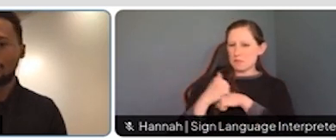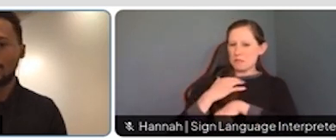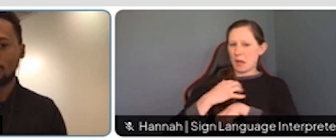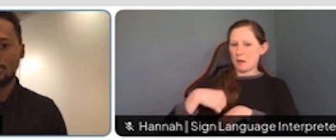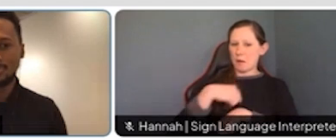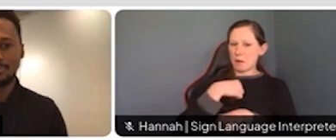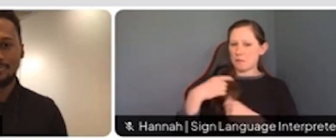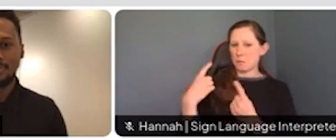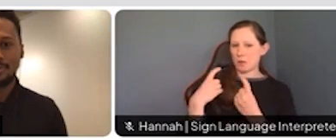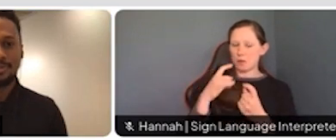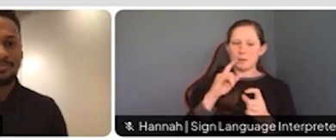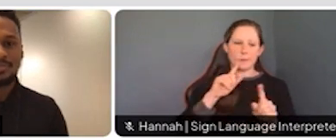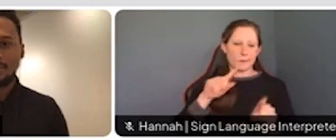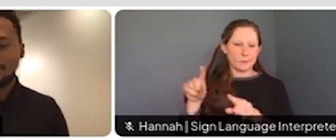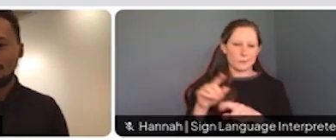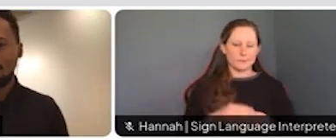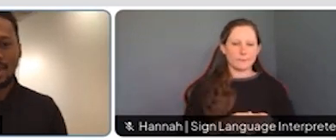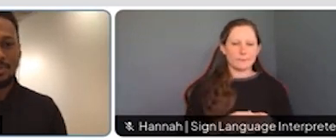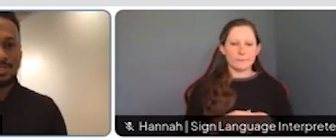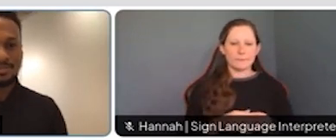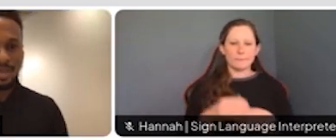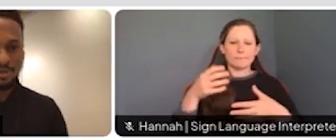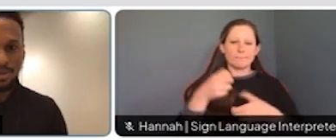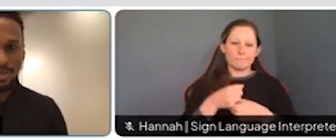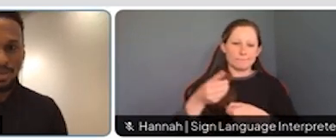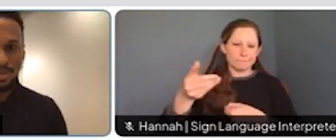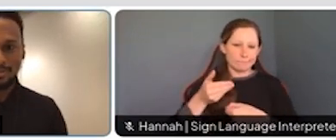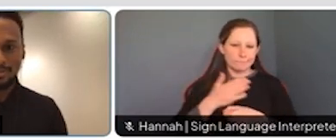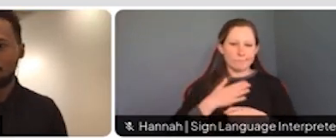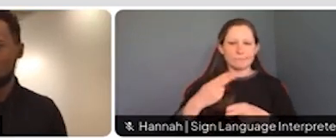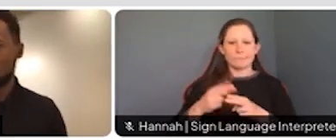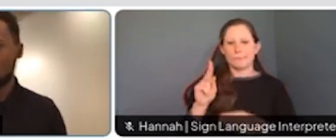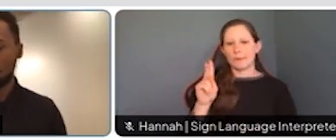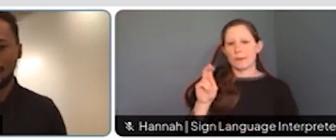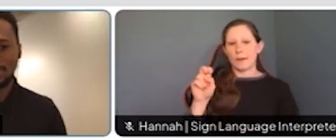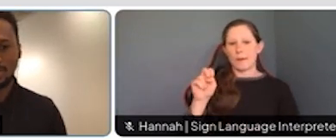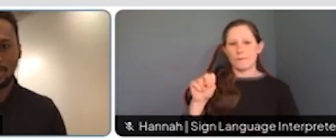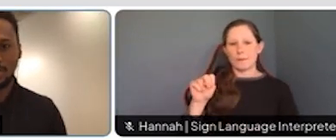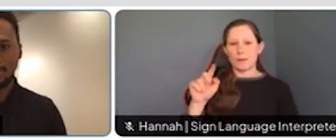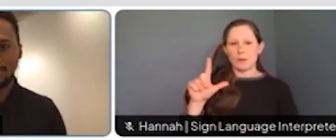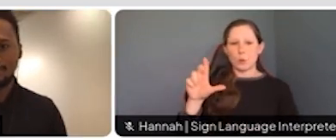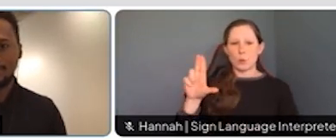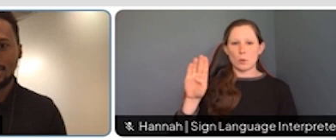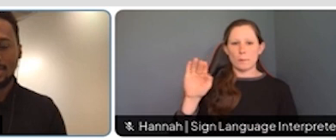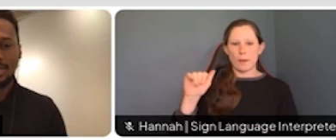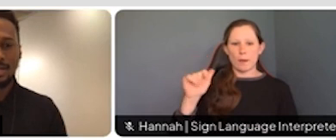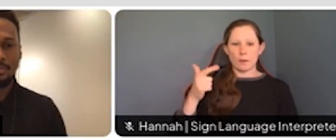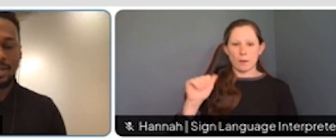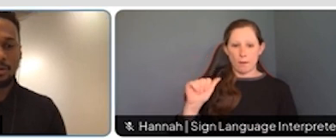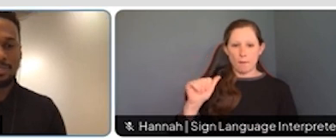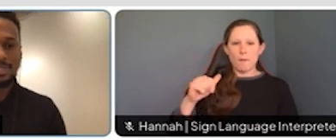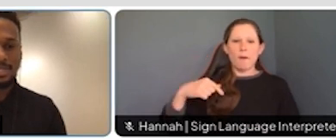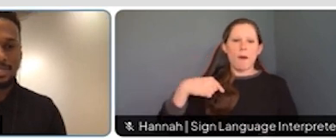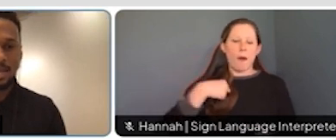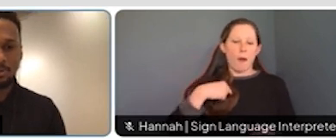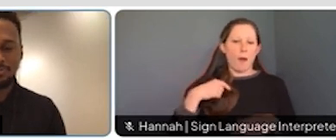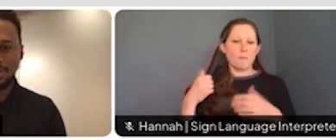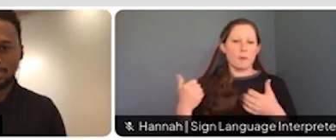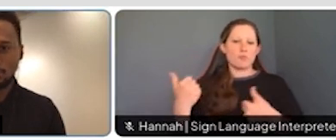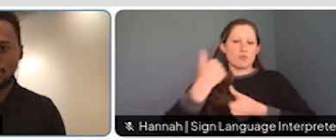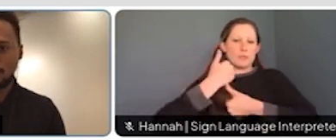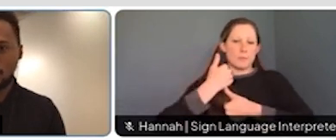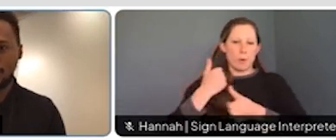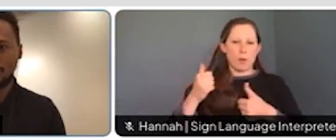To start off with the intros, my name is Kevin Levega. I'm a principal product manager at Carta. I currently lead